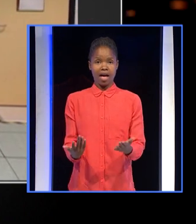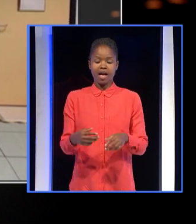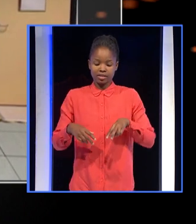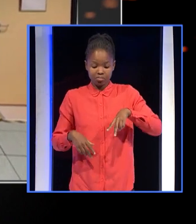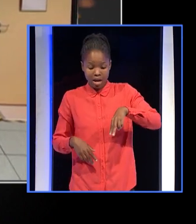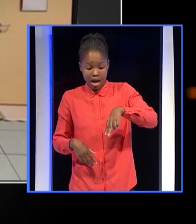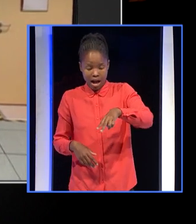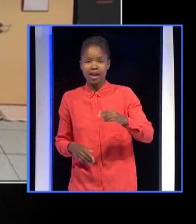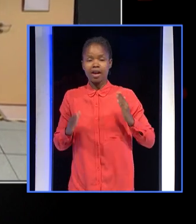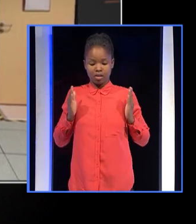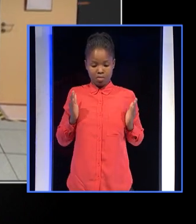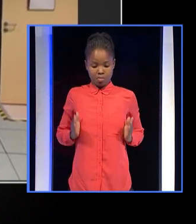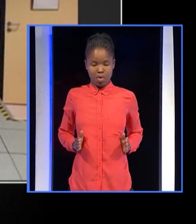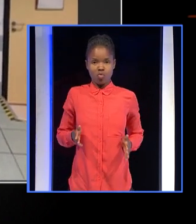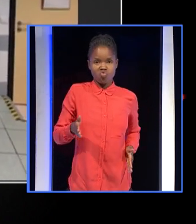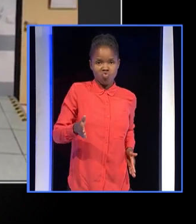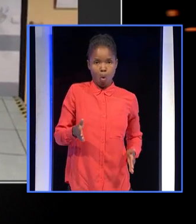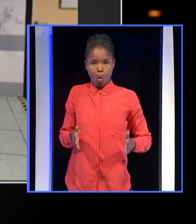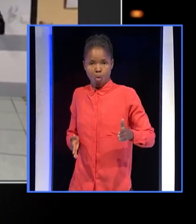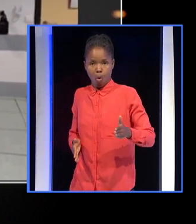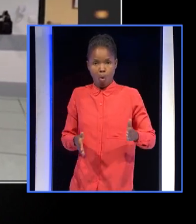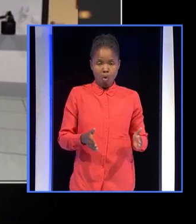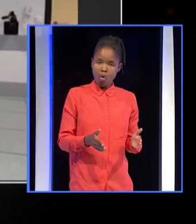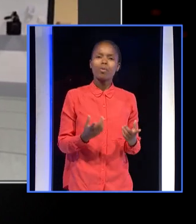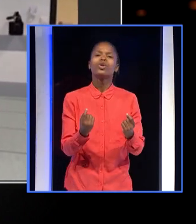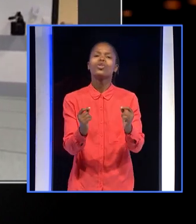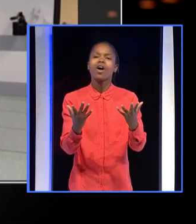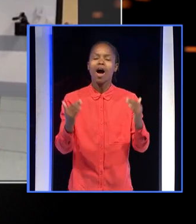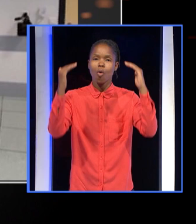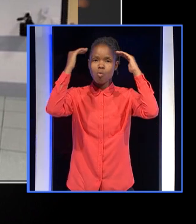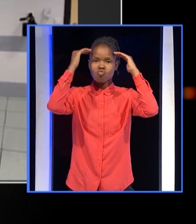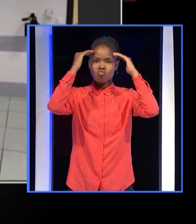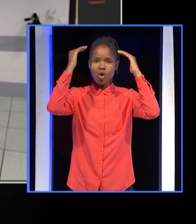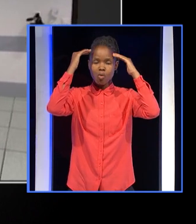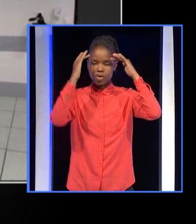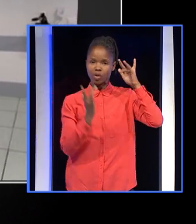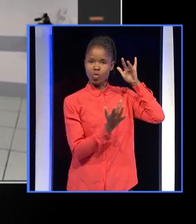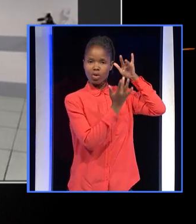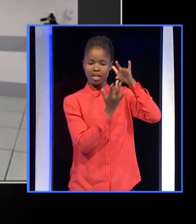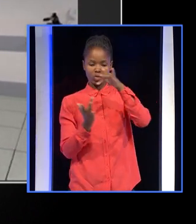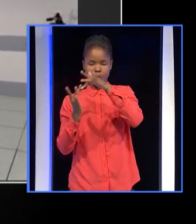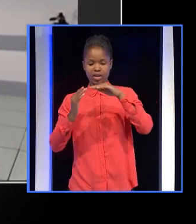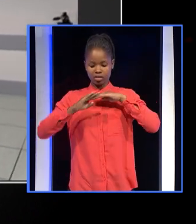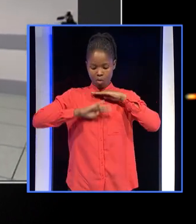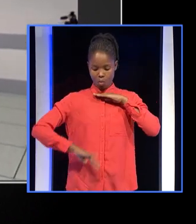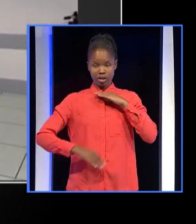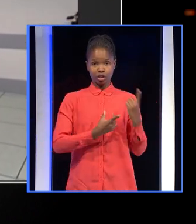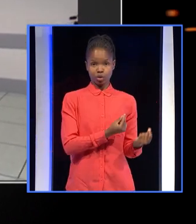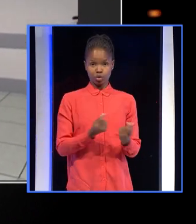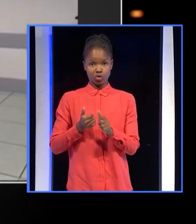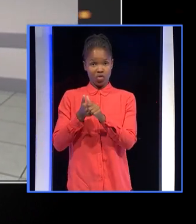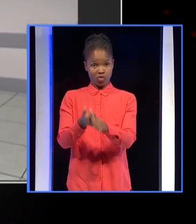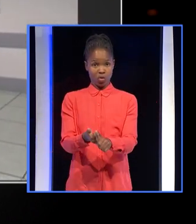system, or an exoskeleton, that is commanded and controlled by signals from his brain. With a